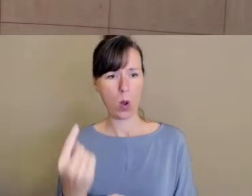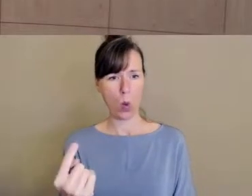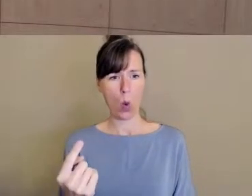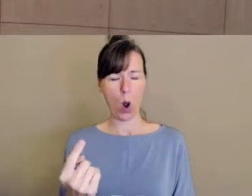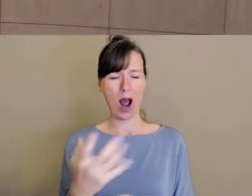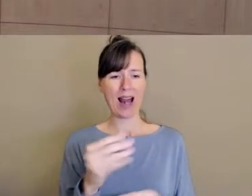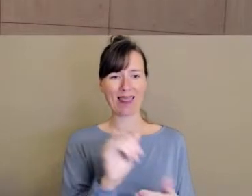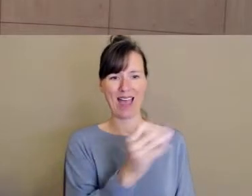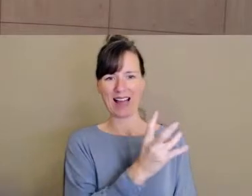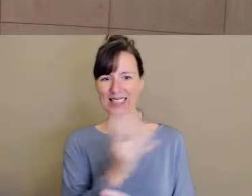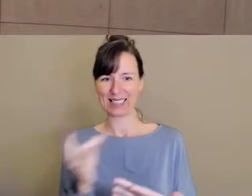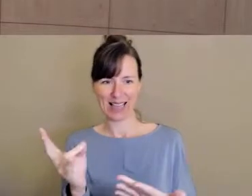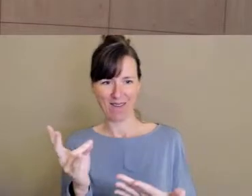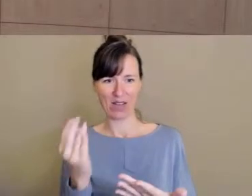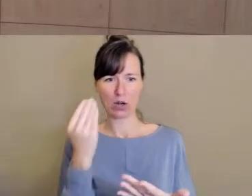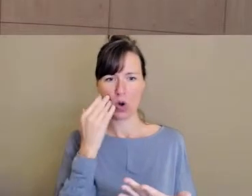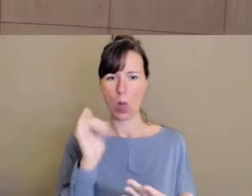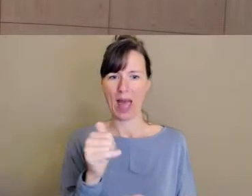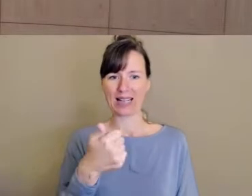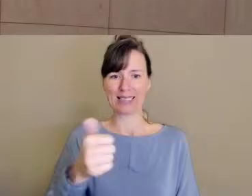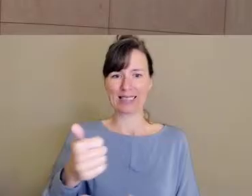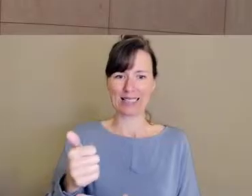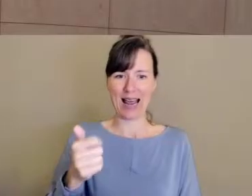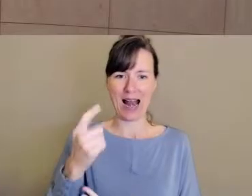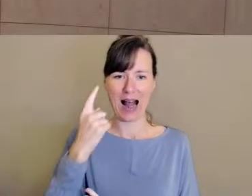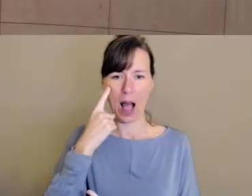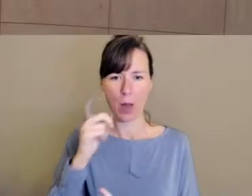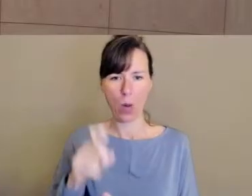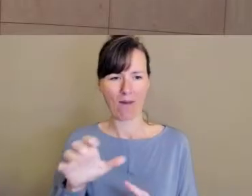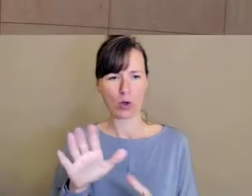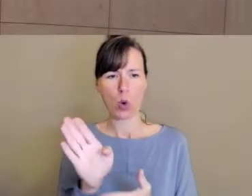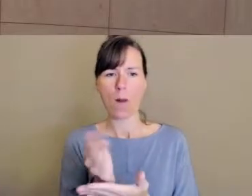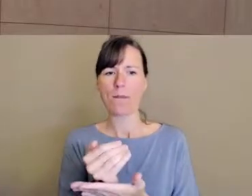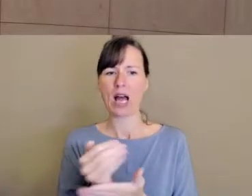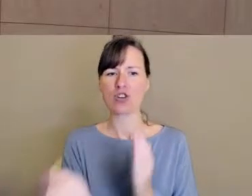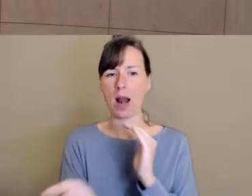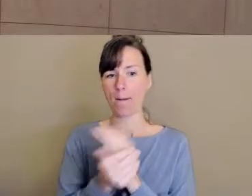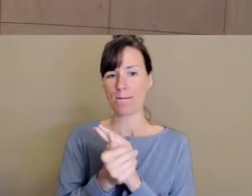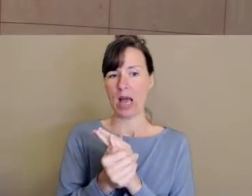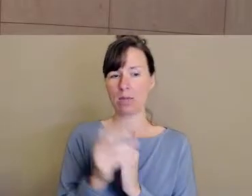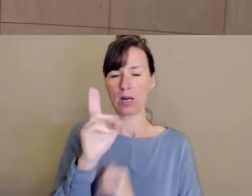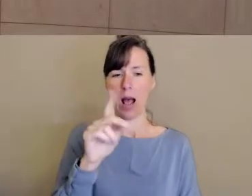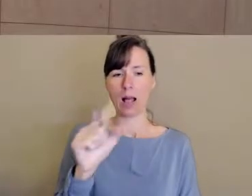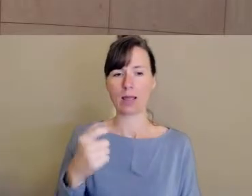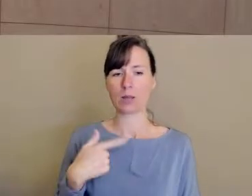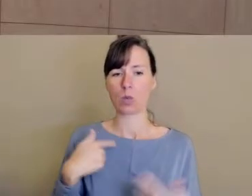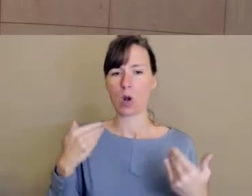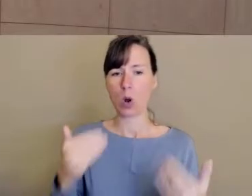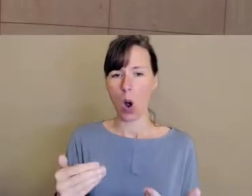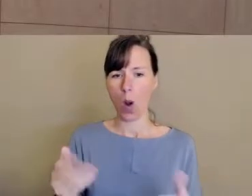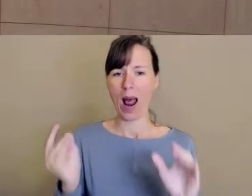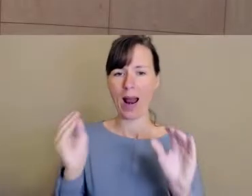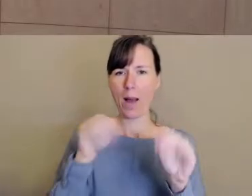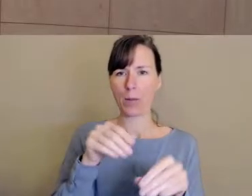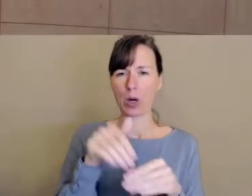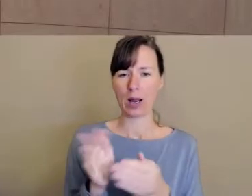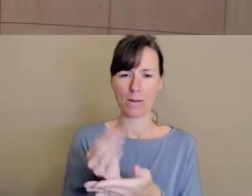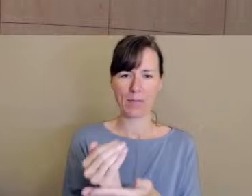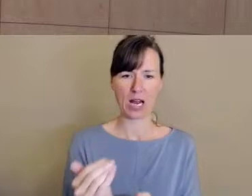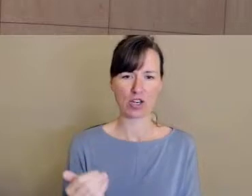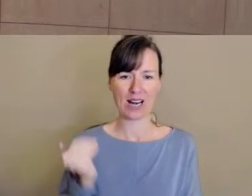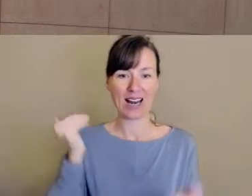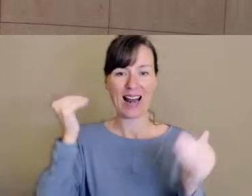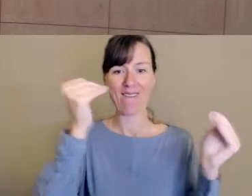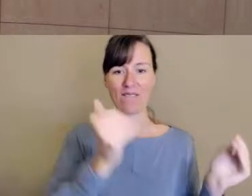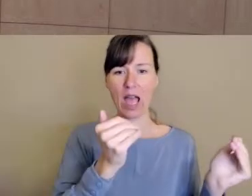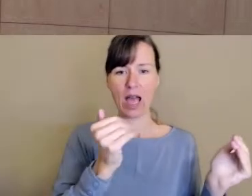time and then think about taking it out if we don't do it. So just kind of thinking about that budget wise. So those would be my only thing.